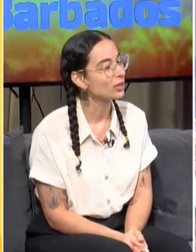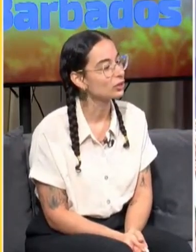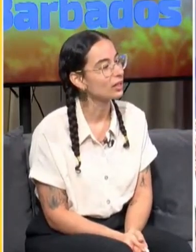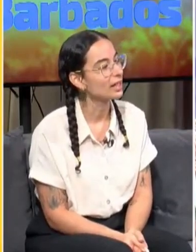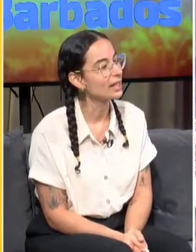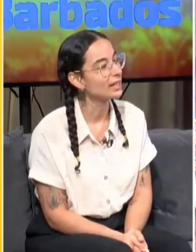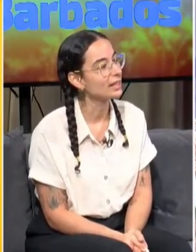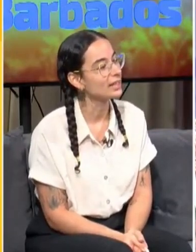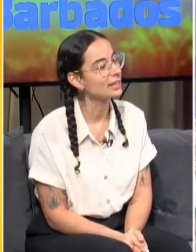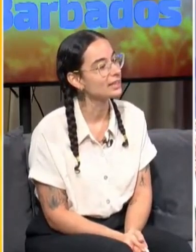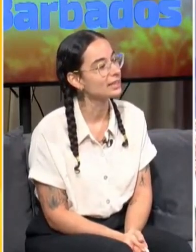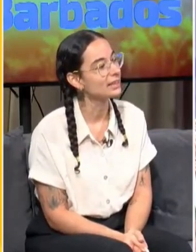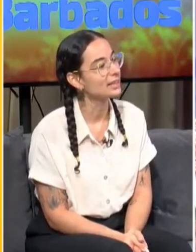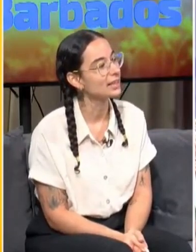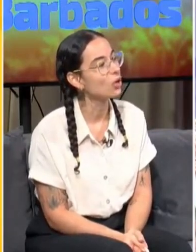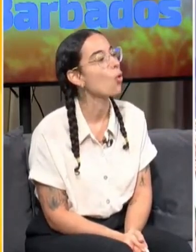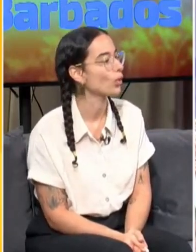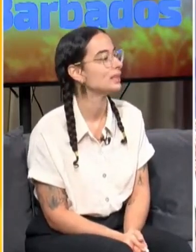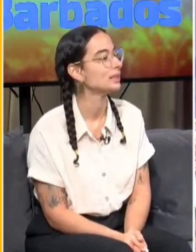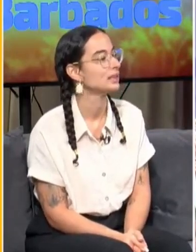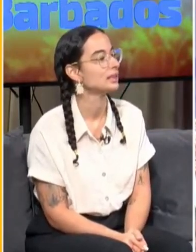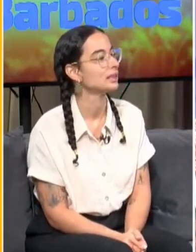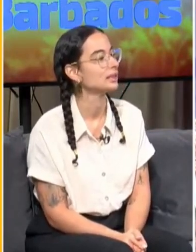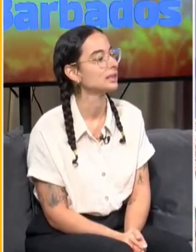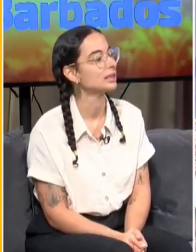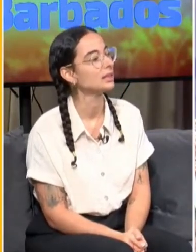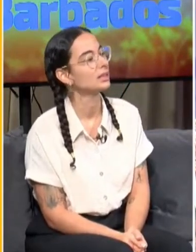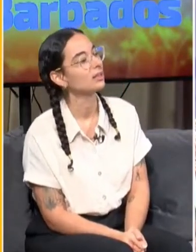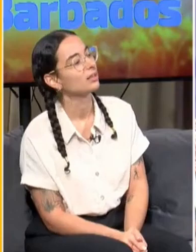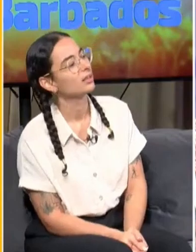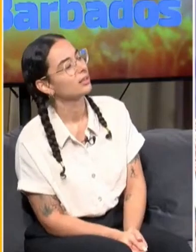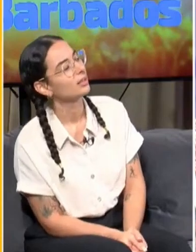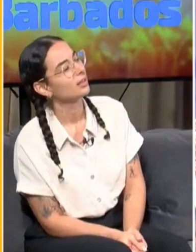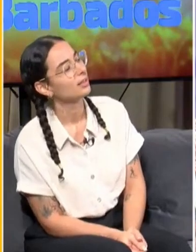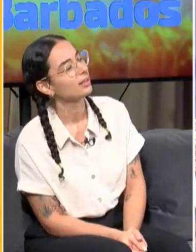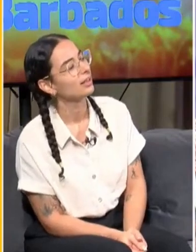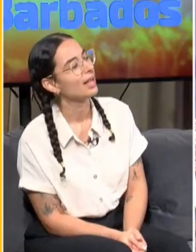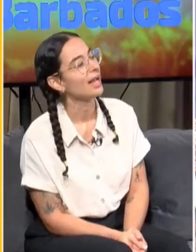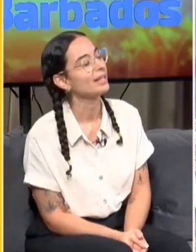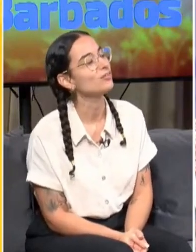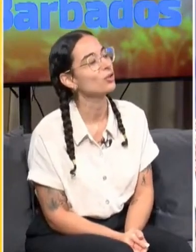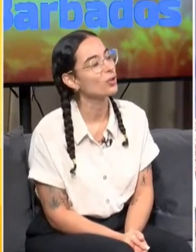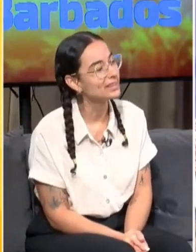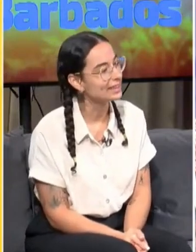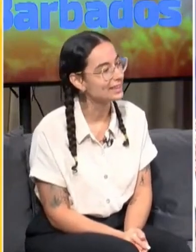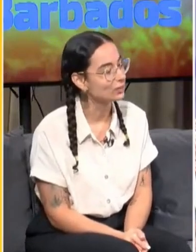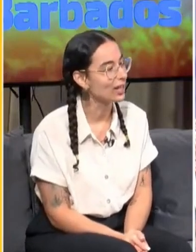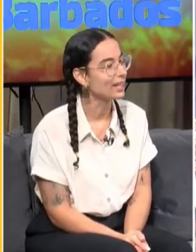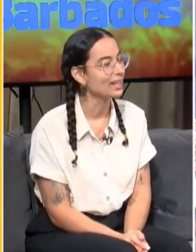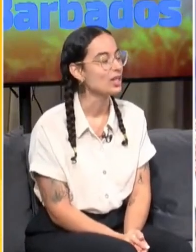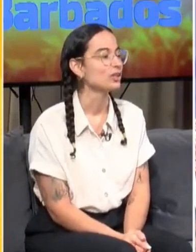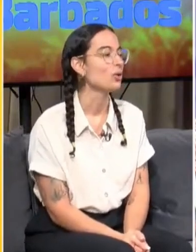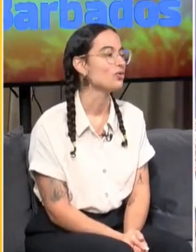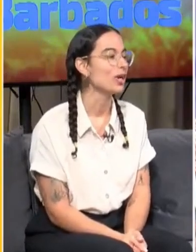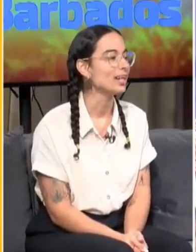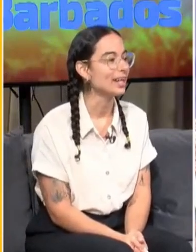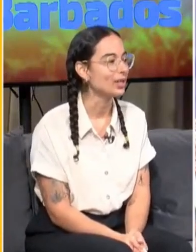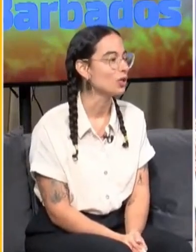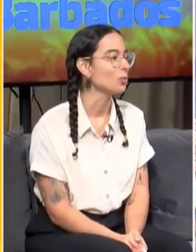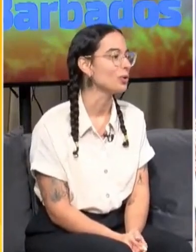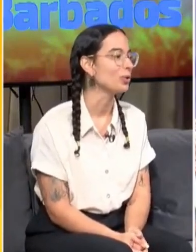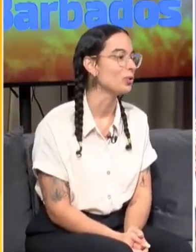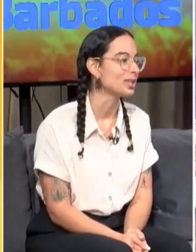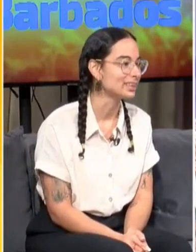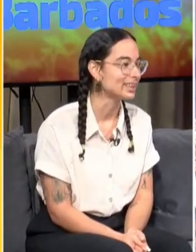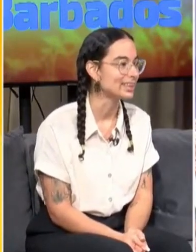restaurant. And And then for Oystons, right? So on Friday night,